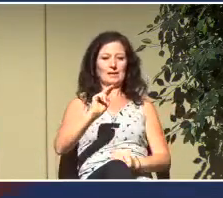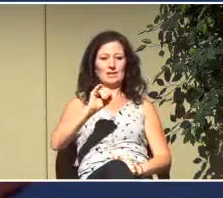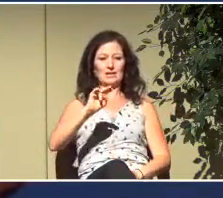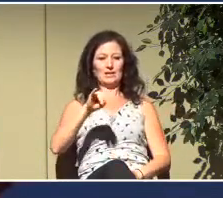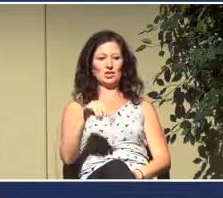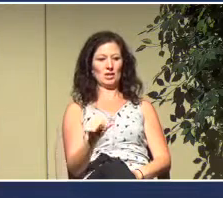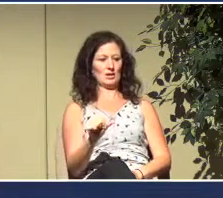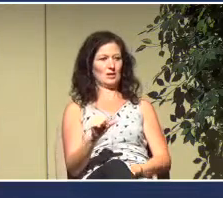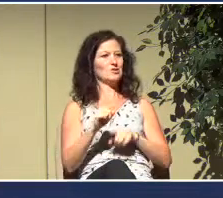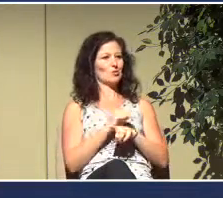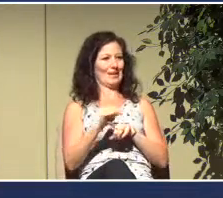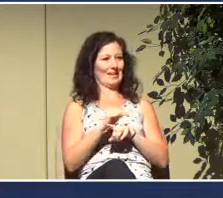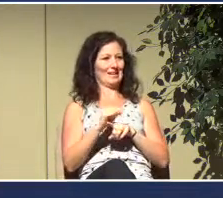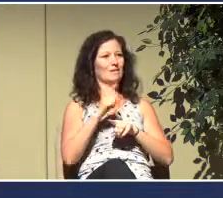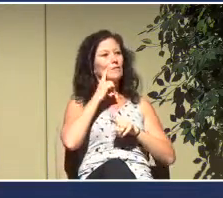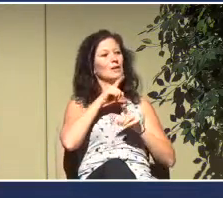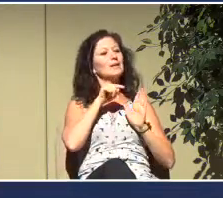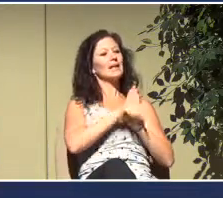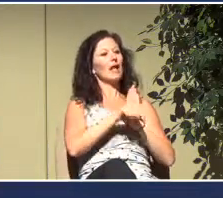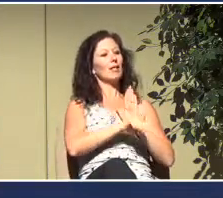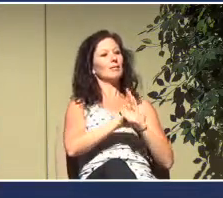right?